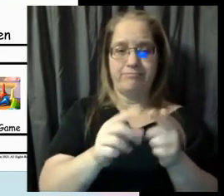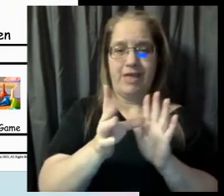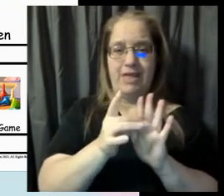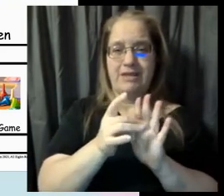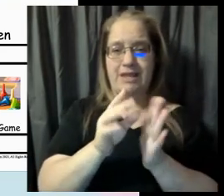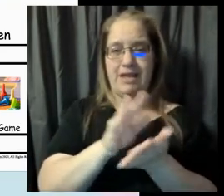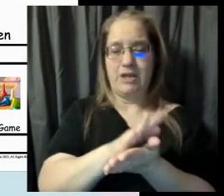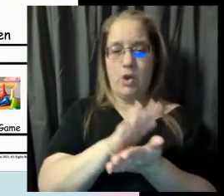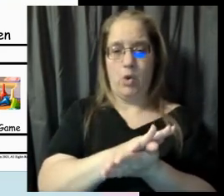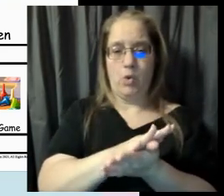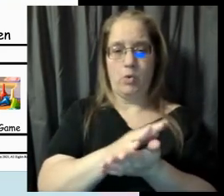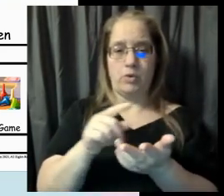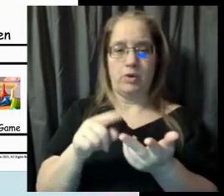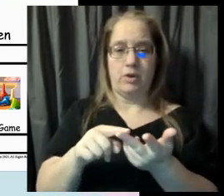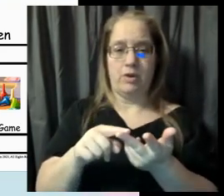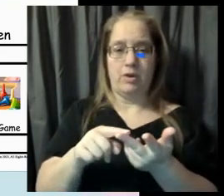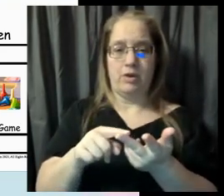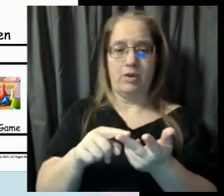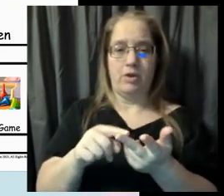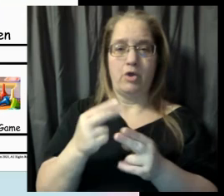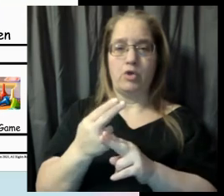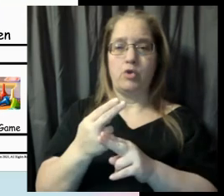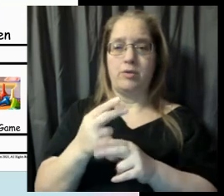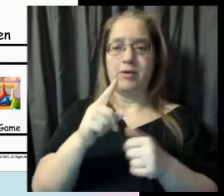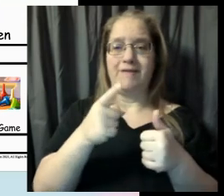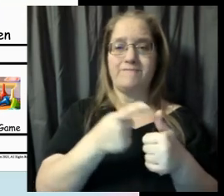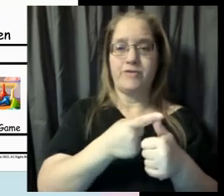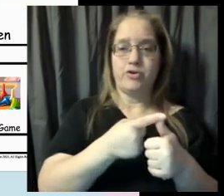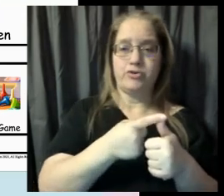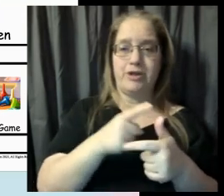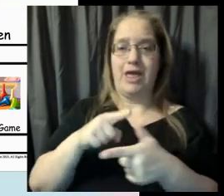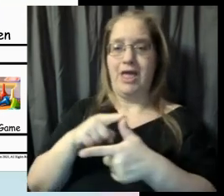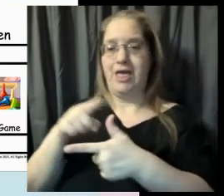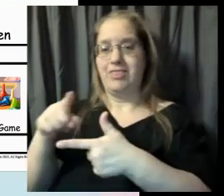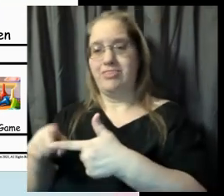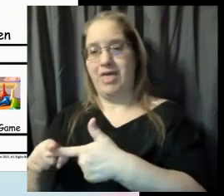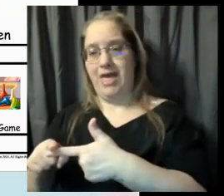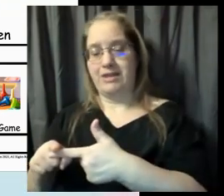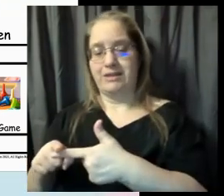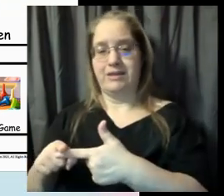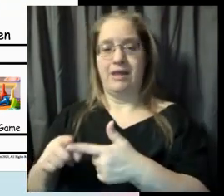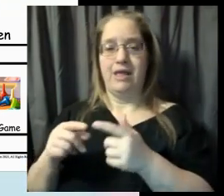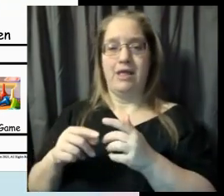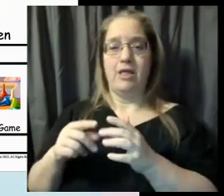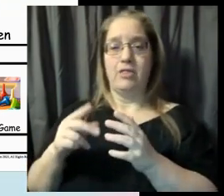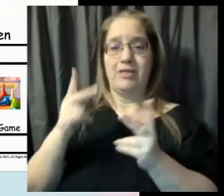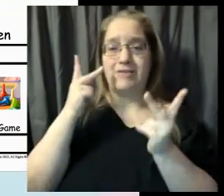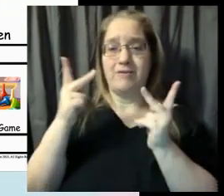or you can use a first then. So these visuals, they provide your child with